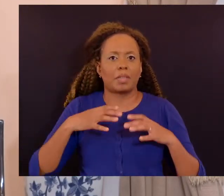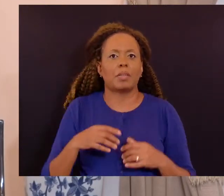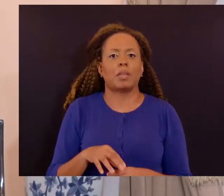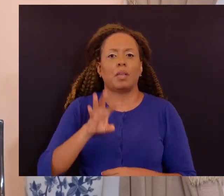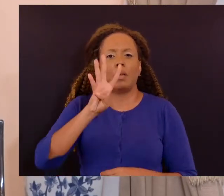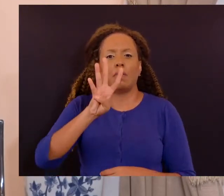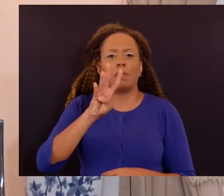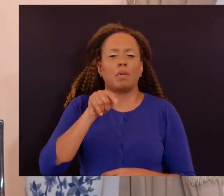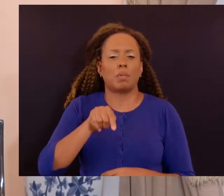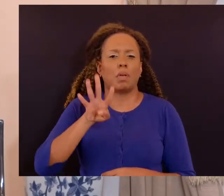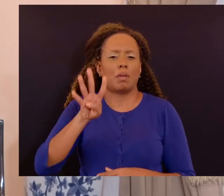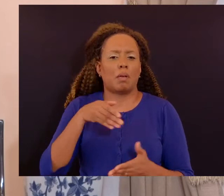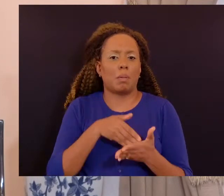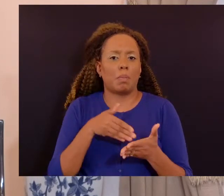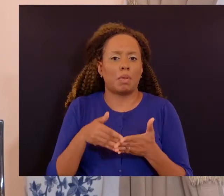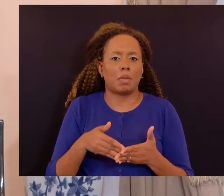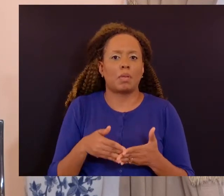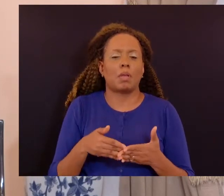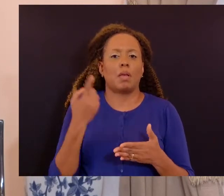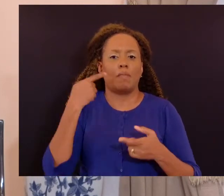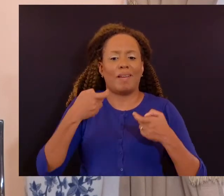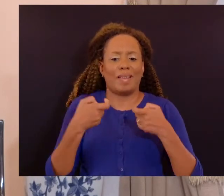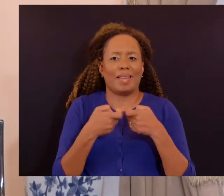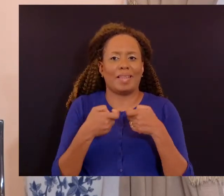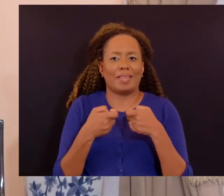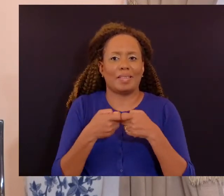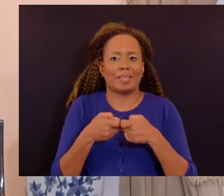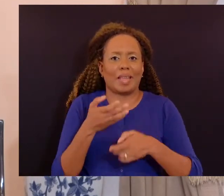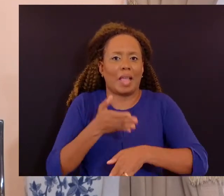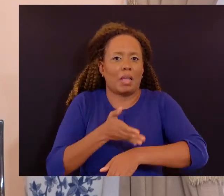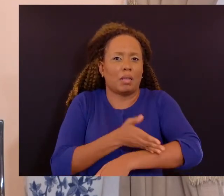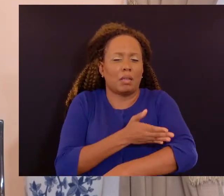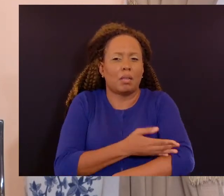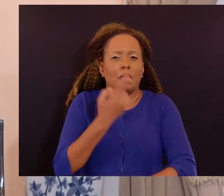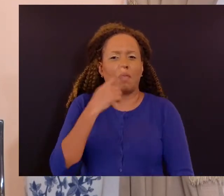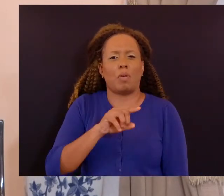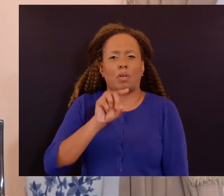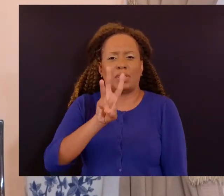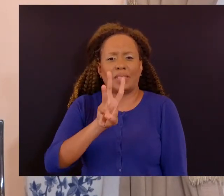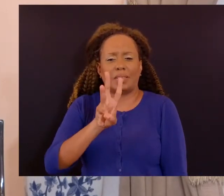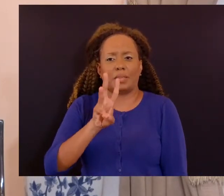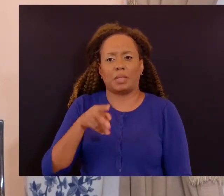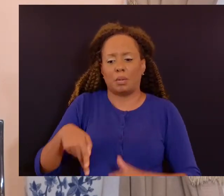that we're spending in relation to electrical upgrades at about 6 primary schools,